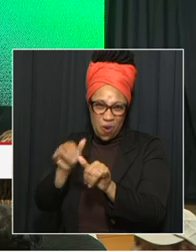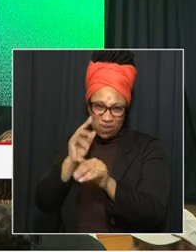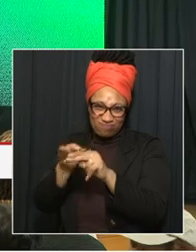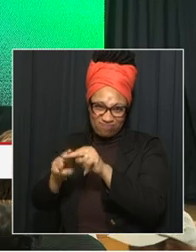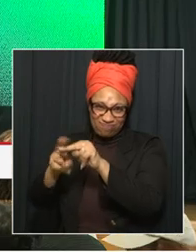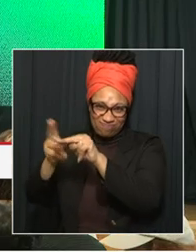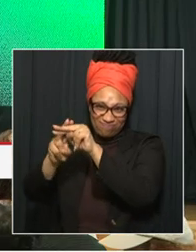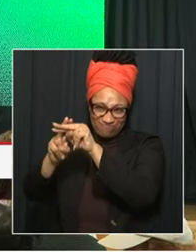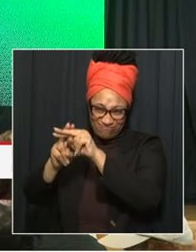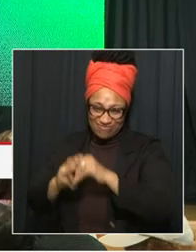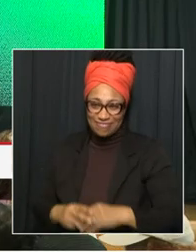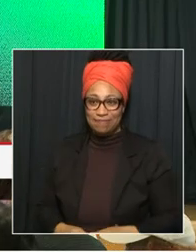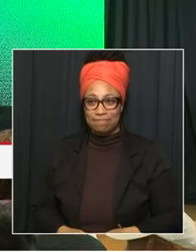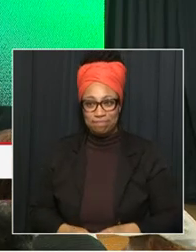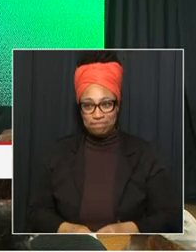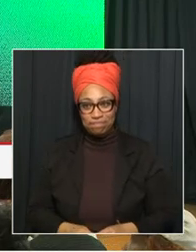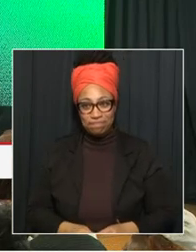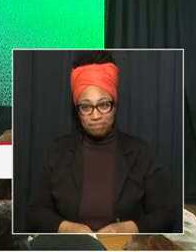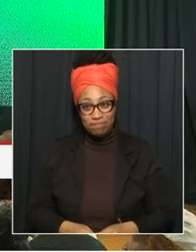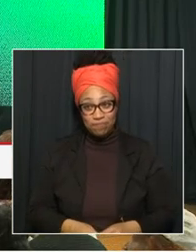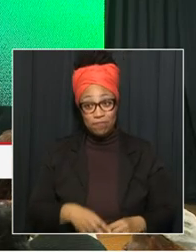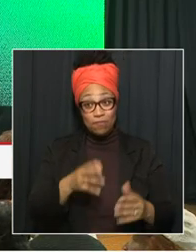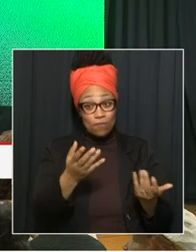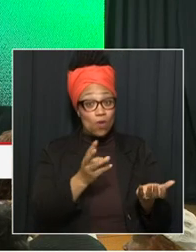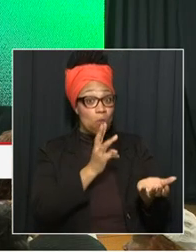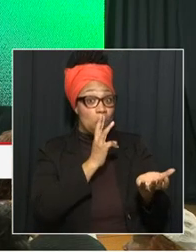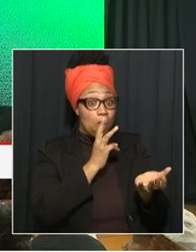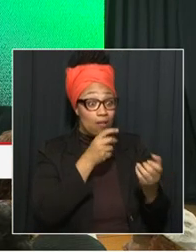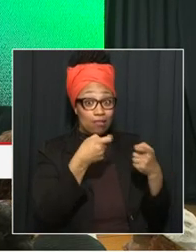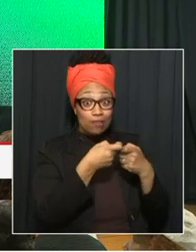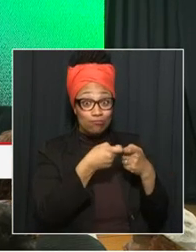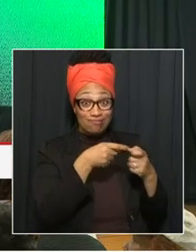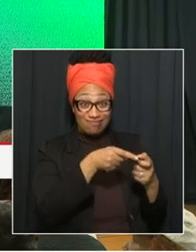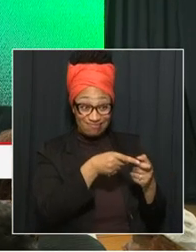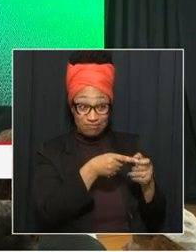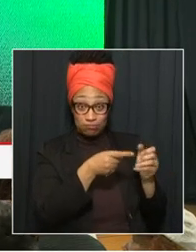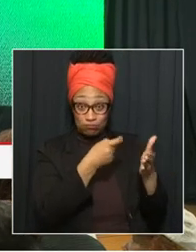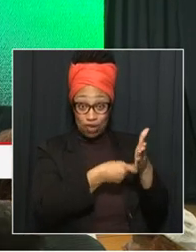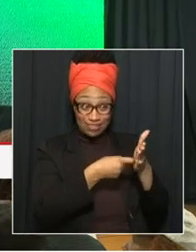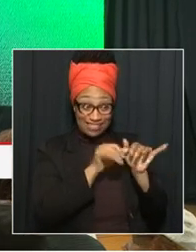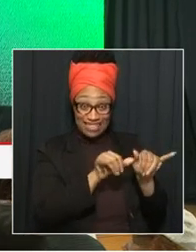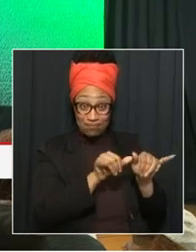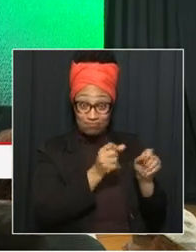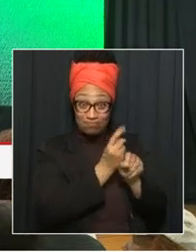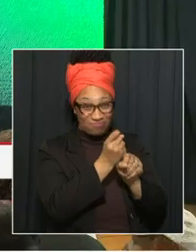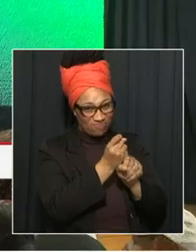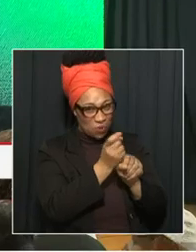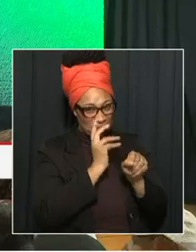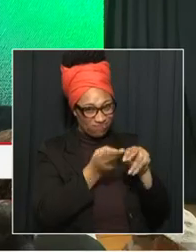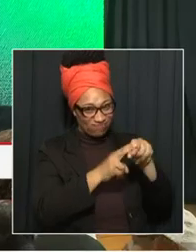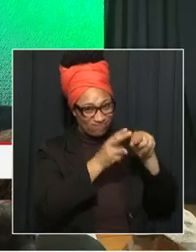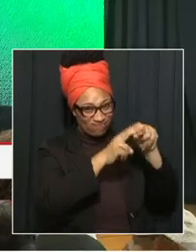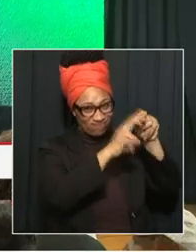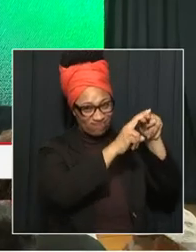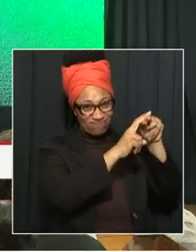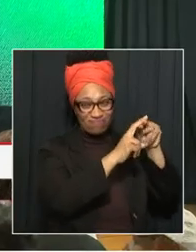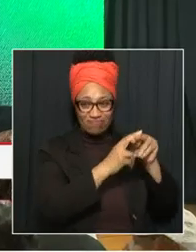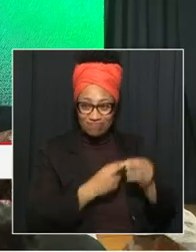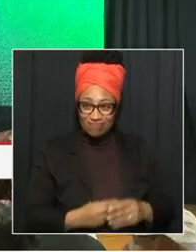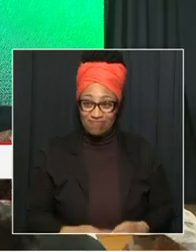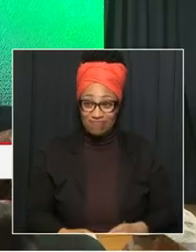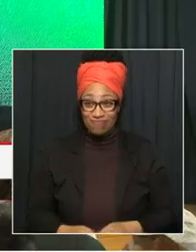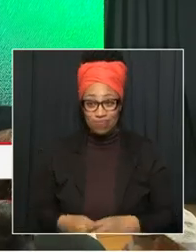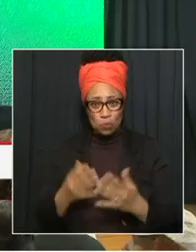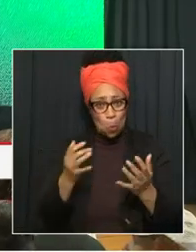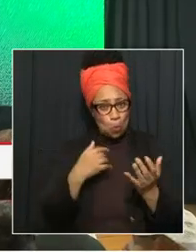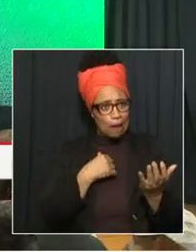those challenges, how do we prioritize our budget? So I have a long view. I